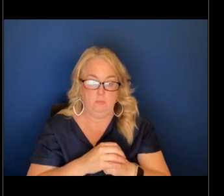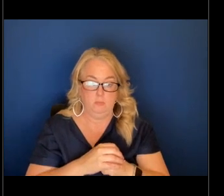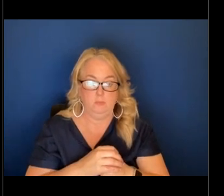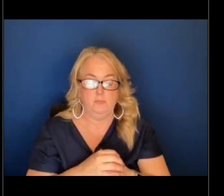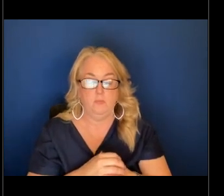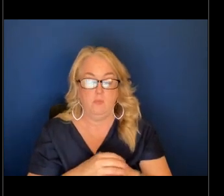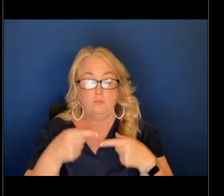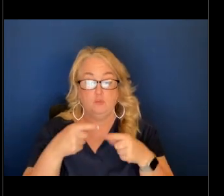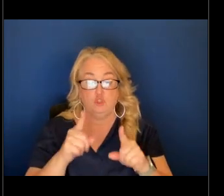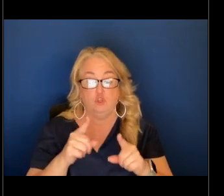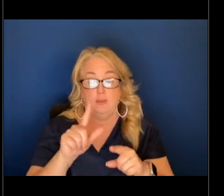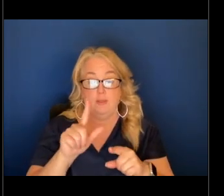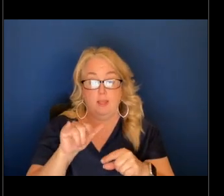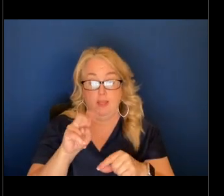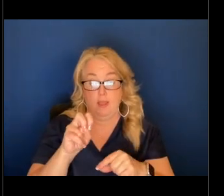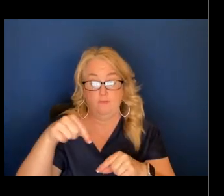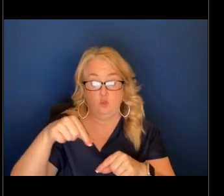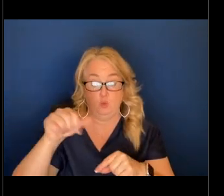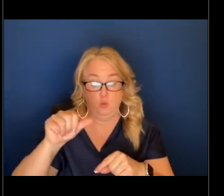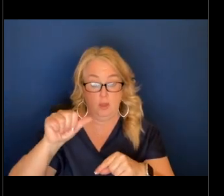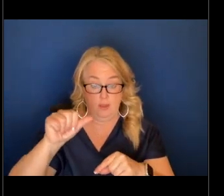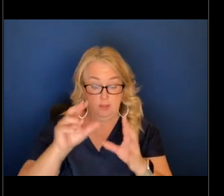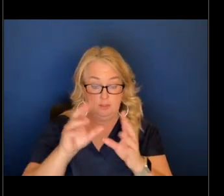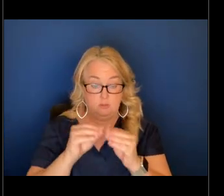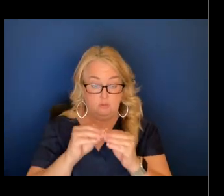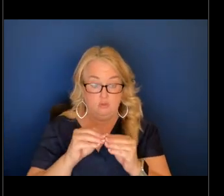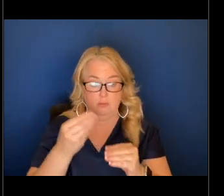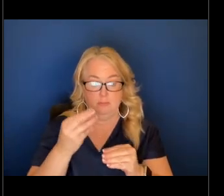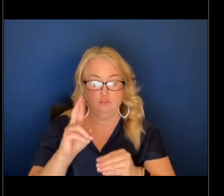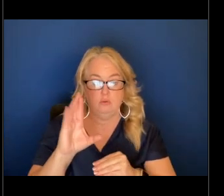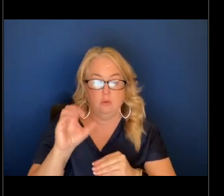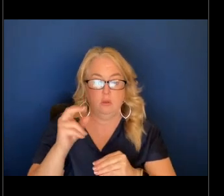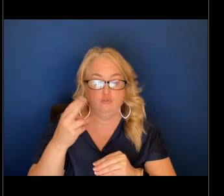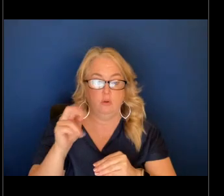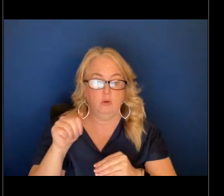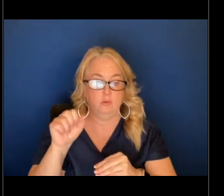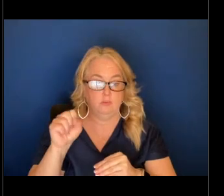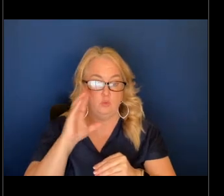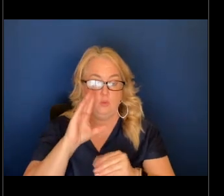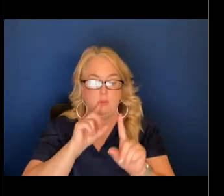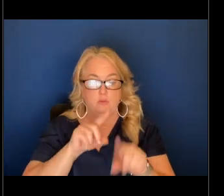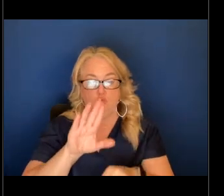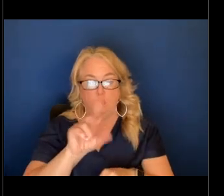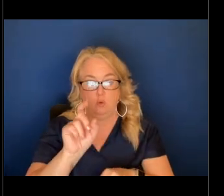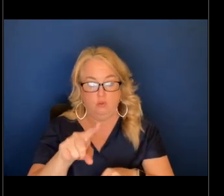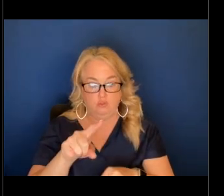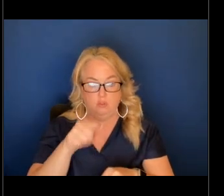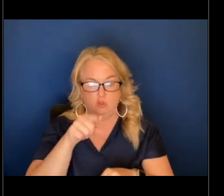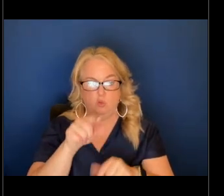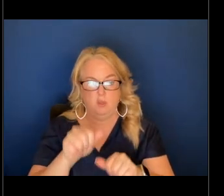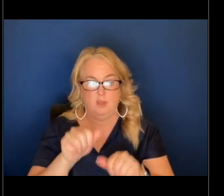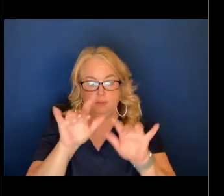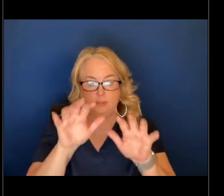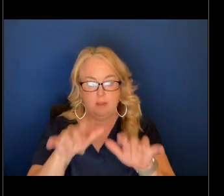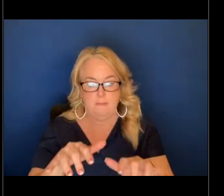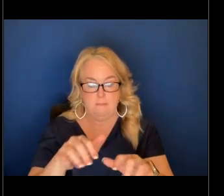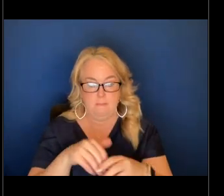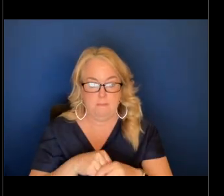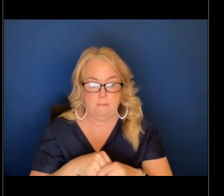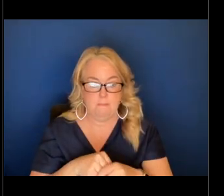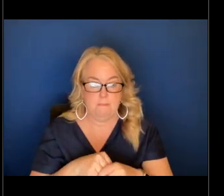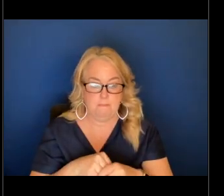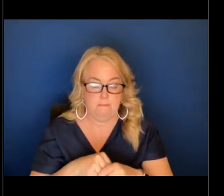During the live Q&A session, Mr. Contreras will answer your questions, which you can type in the questions pod.